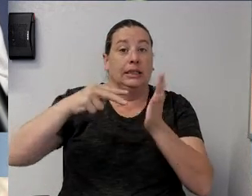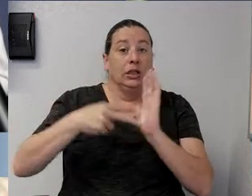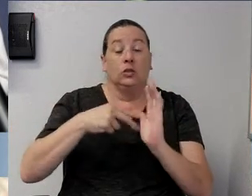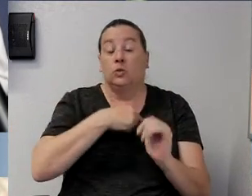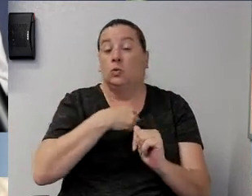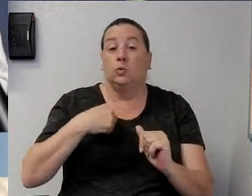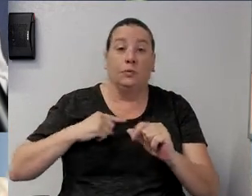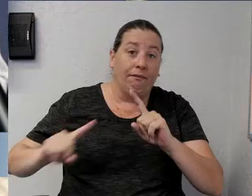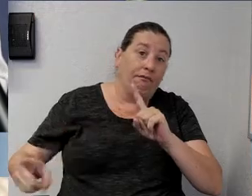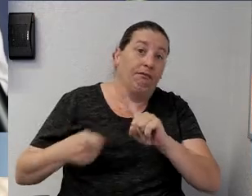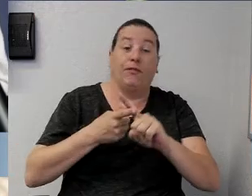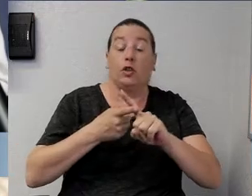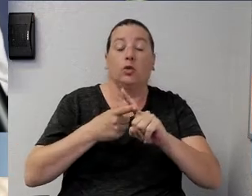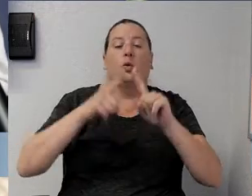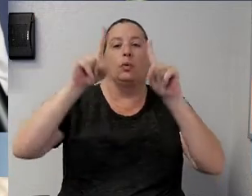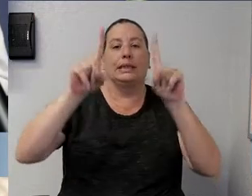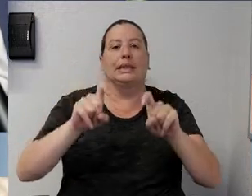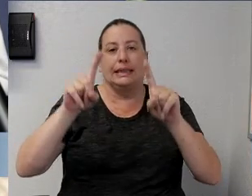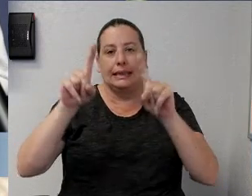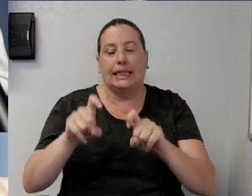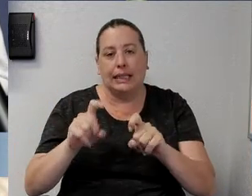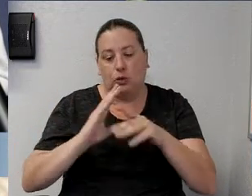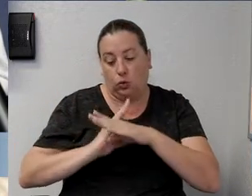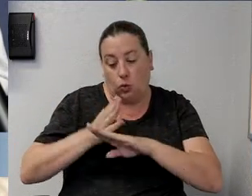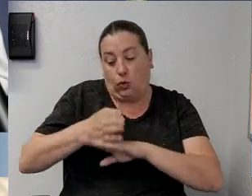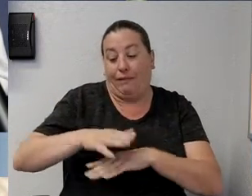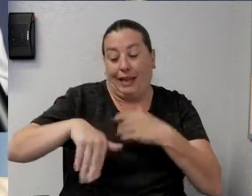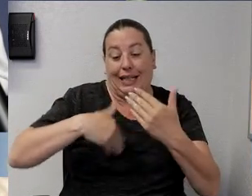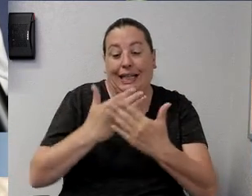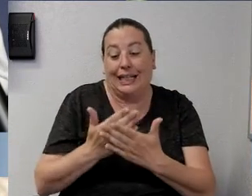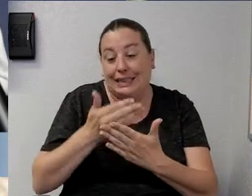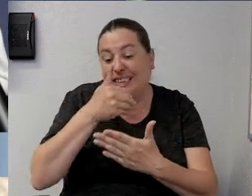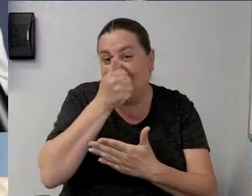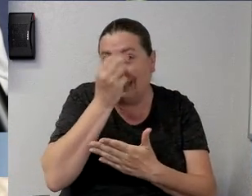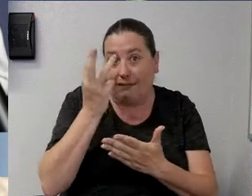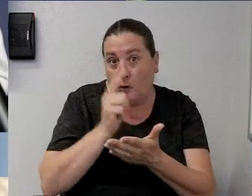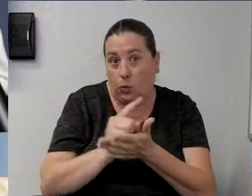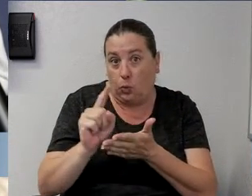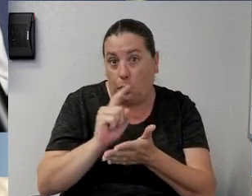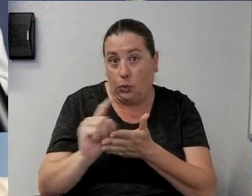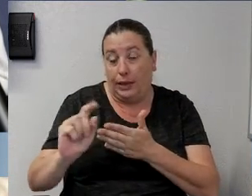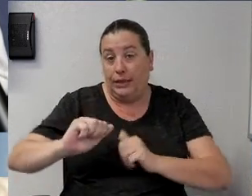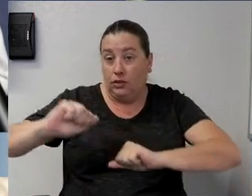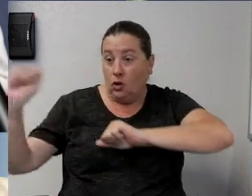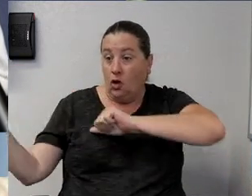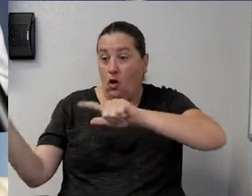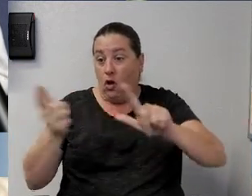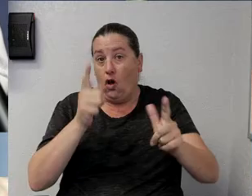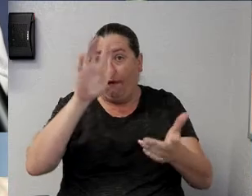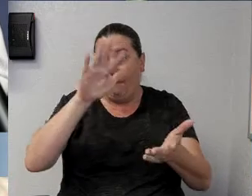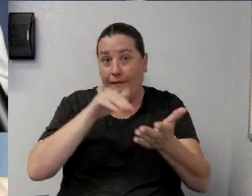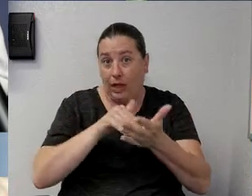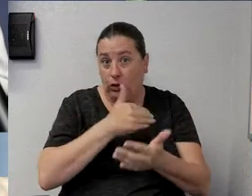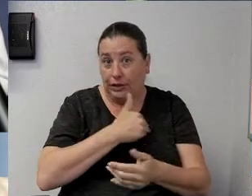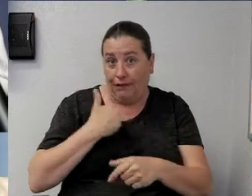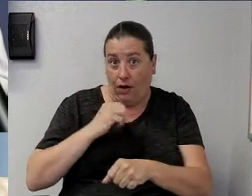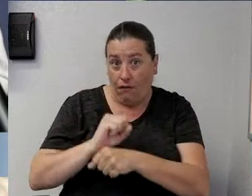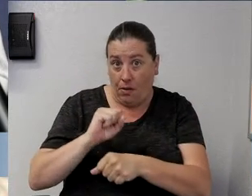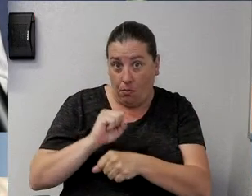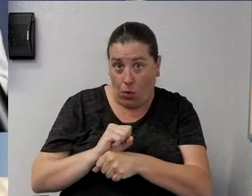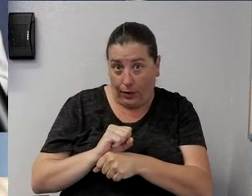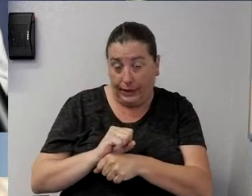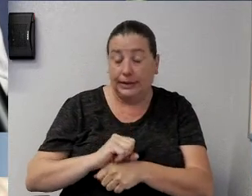first going to test over the next several weeks. We're going to test all 5,000 of our employees. We're going to test